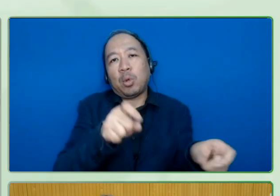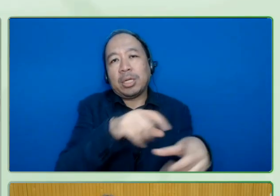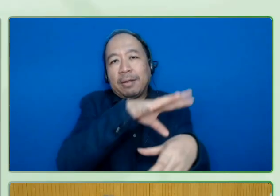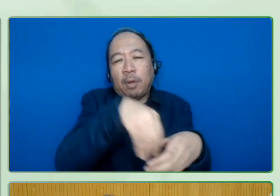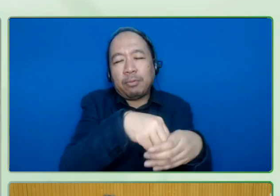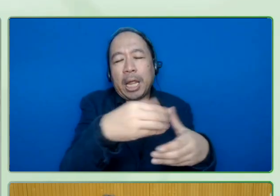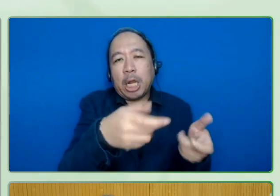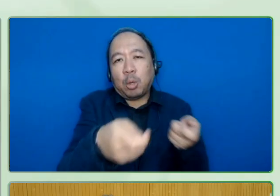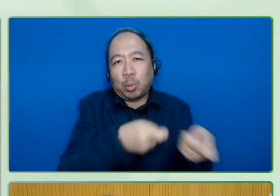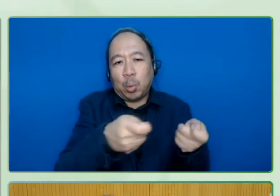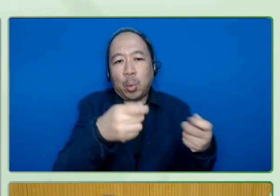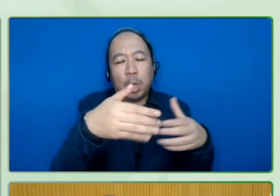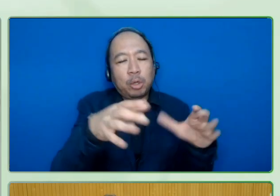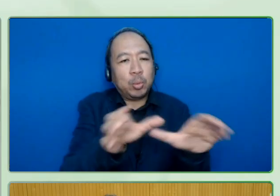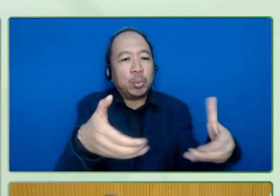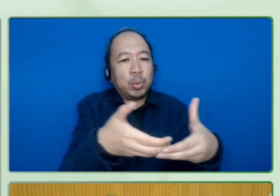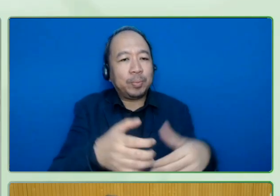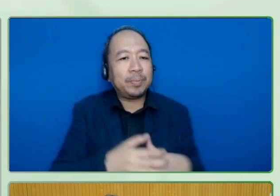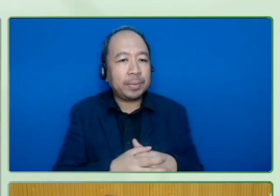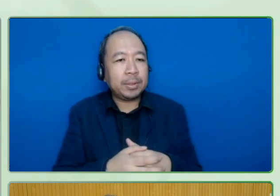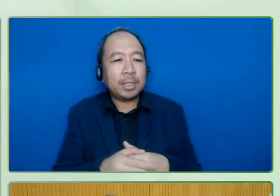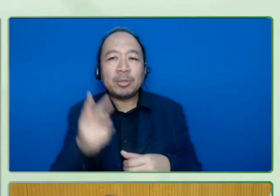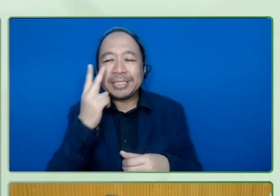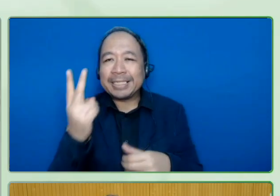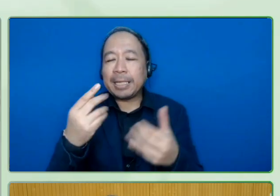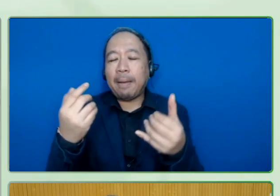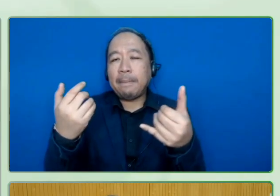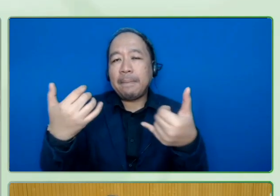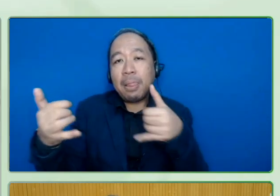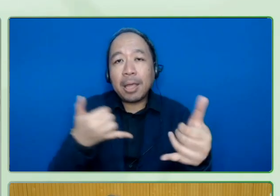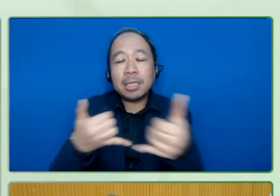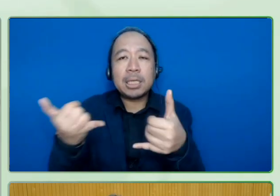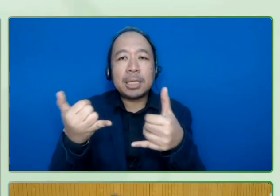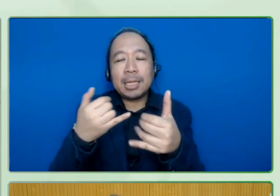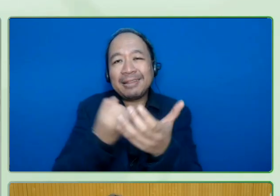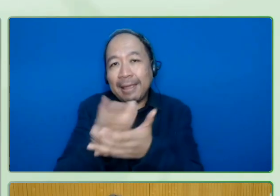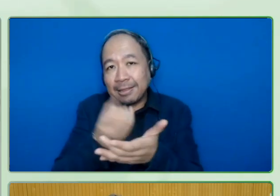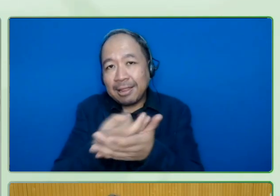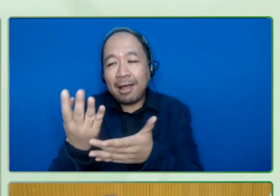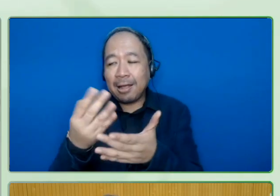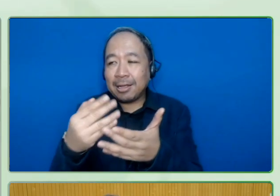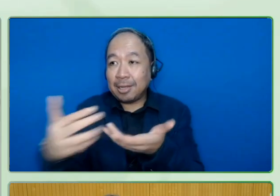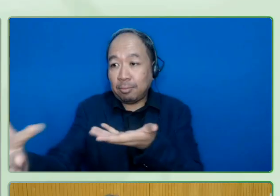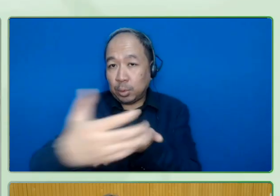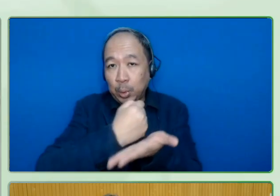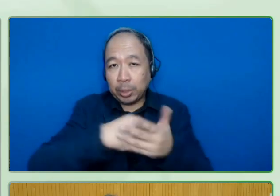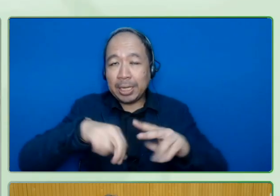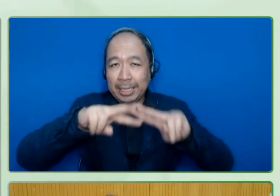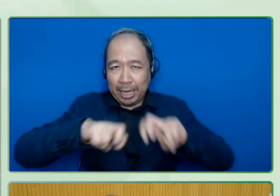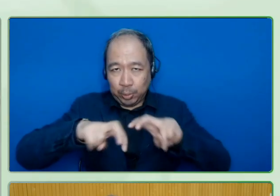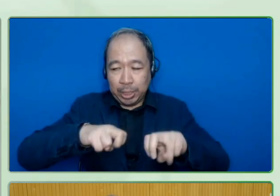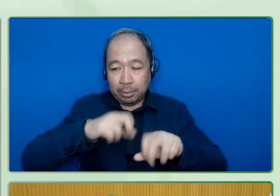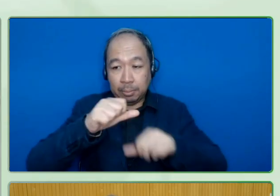dense caregiver-child play interaction data, and we are in the process of analyzing them. But what I can share now is